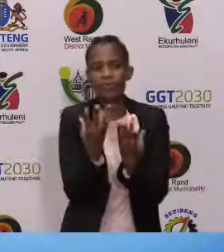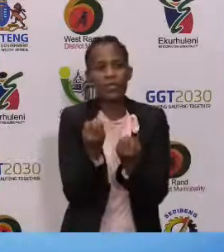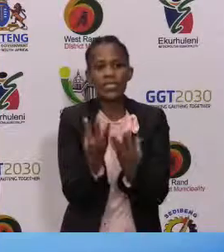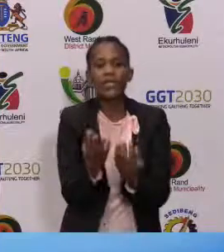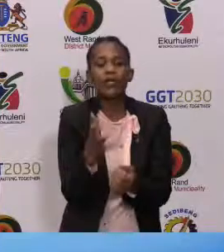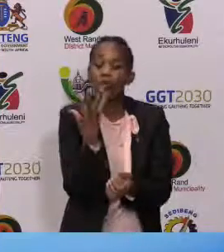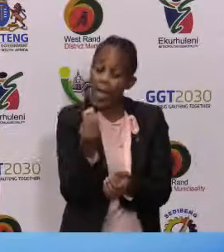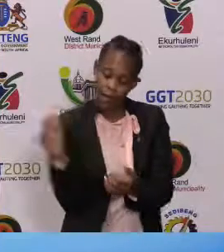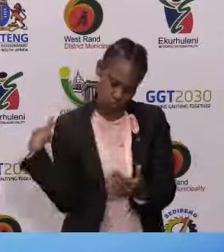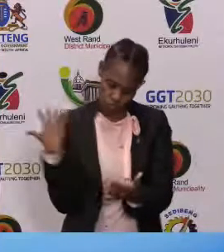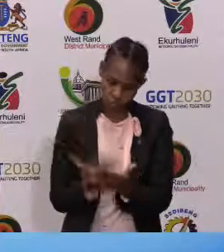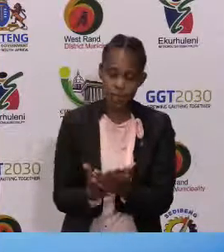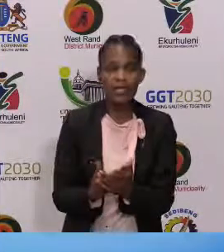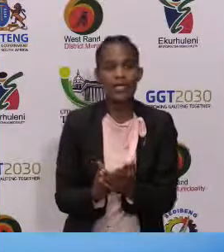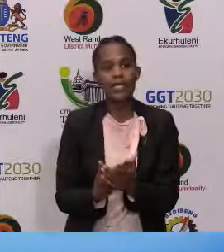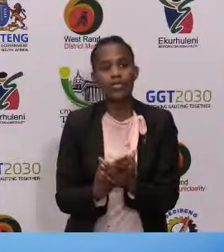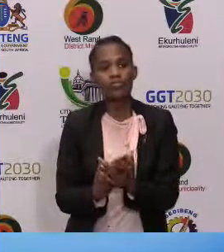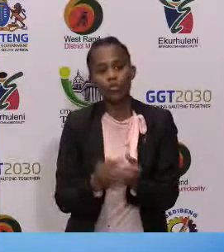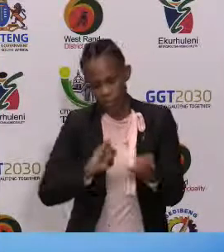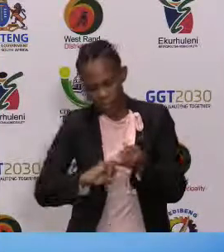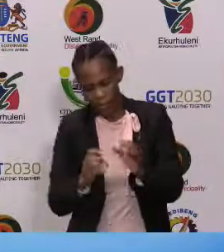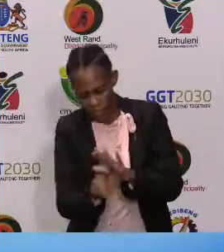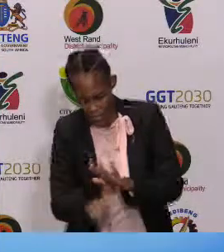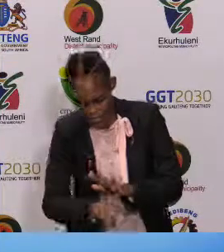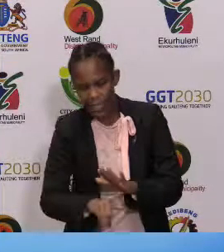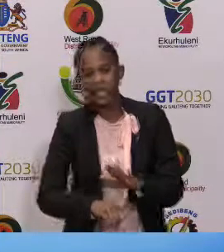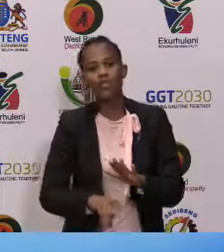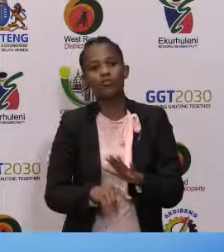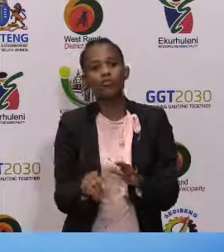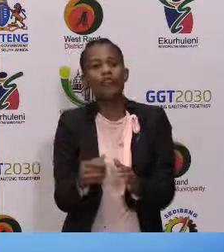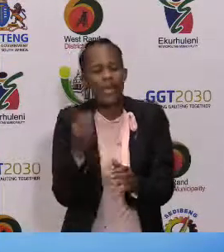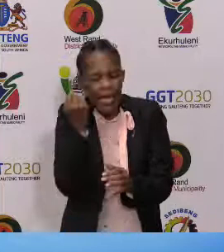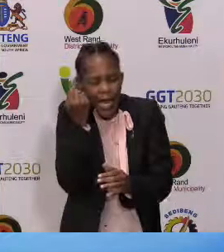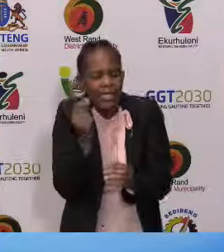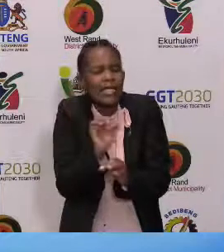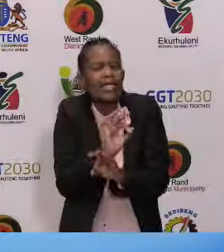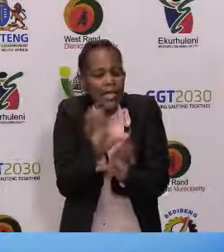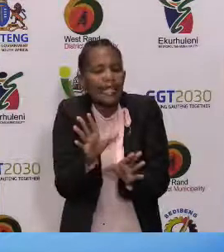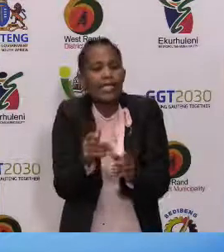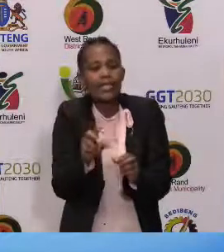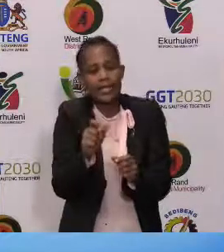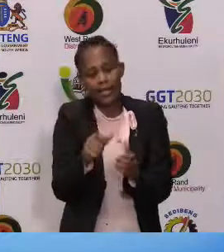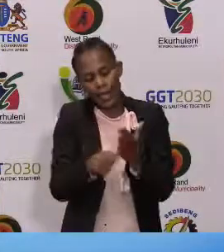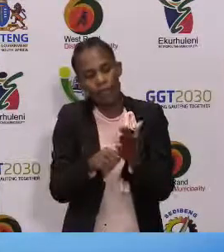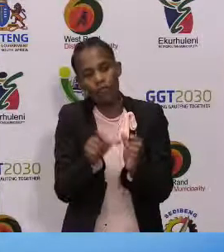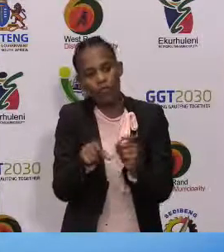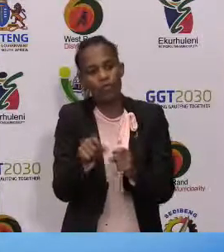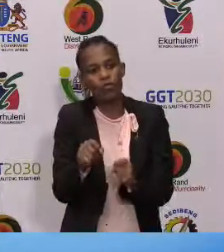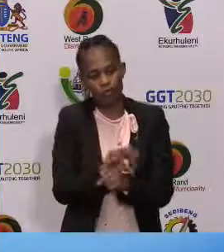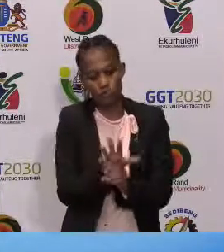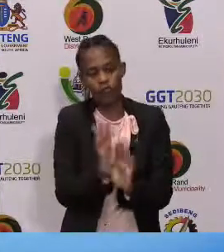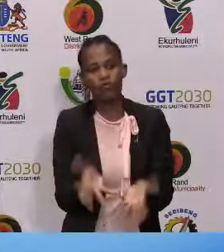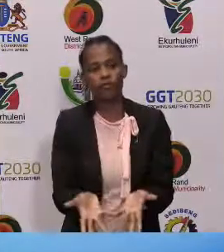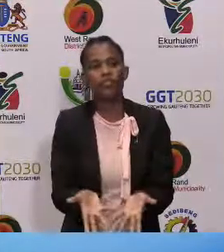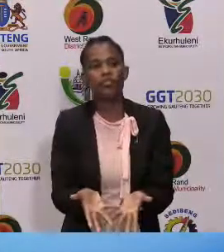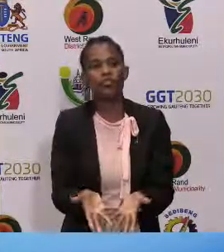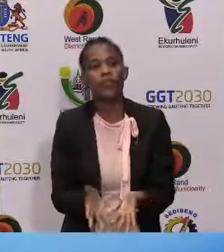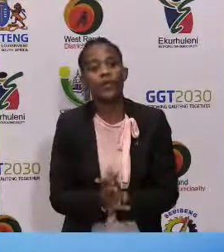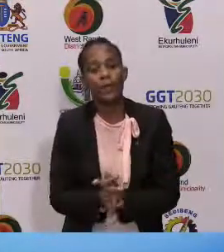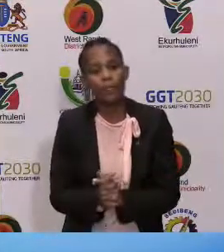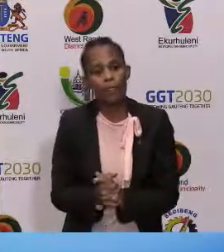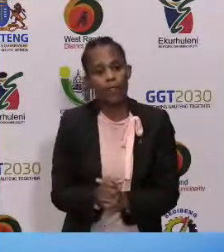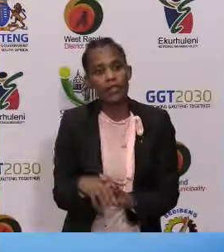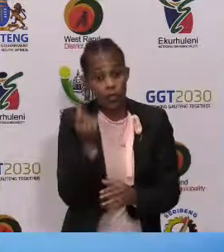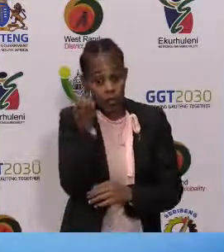information down to the sub-district level in terms of understanding the number of people that have been infected in each of the sub-districts, and that helps us to understand what to